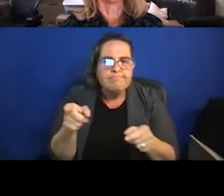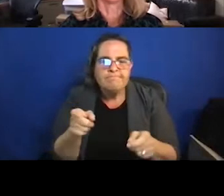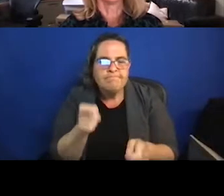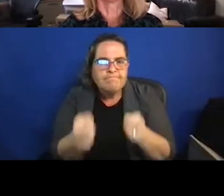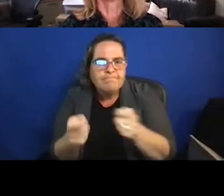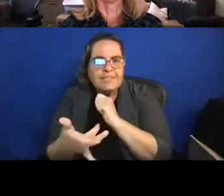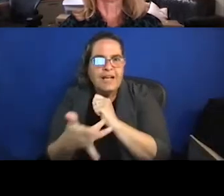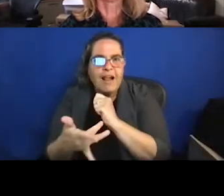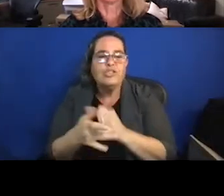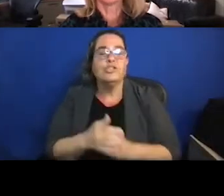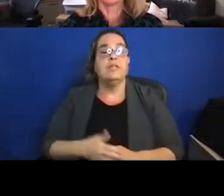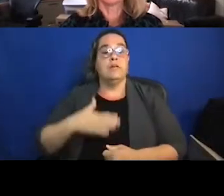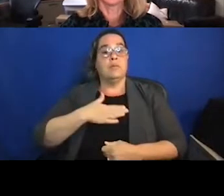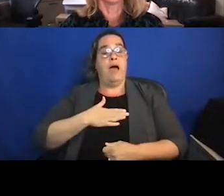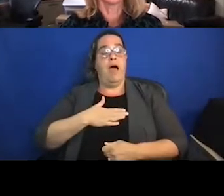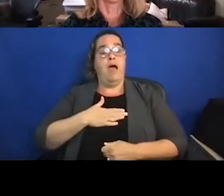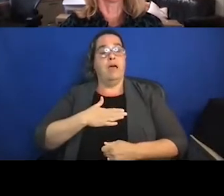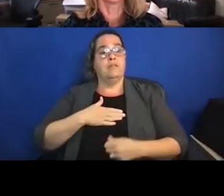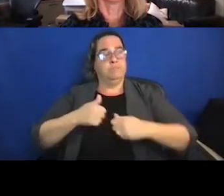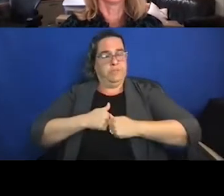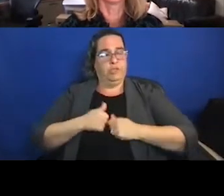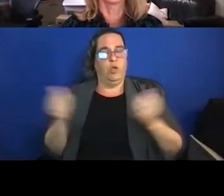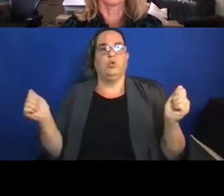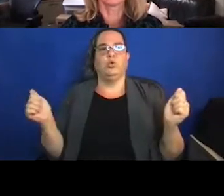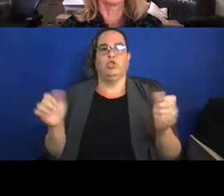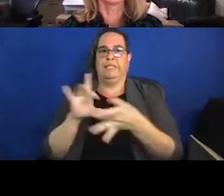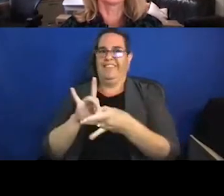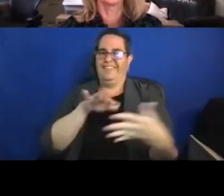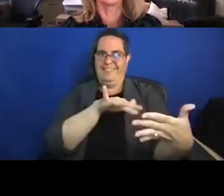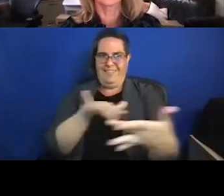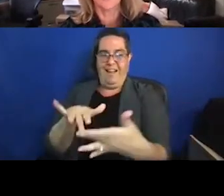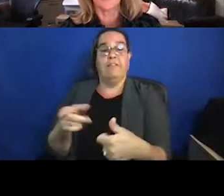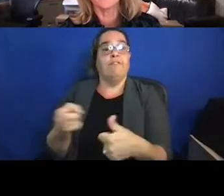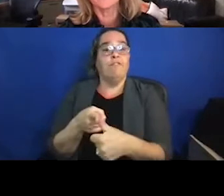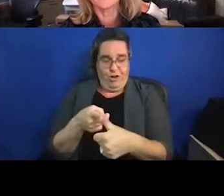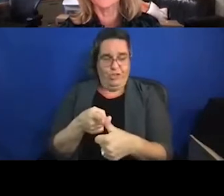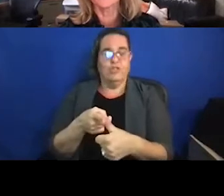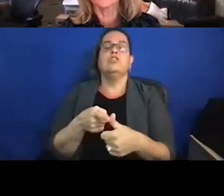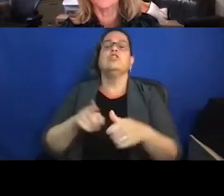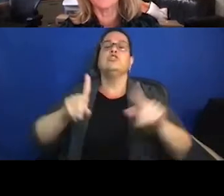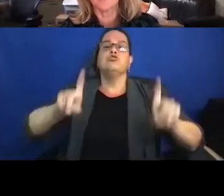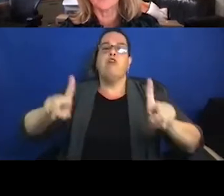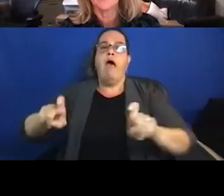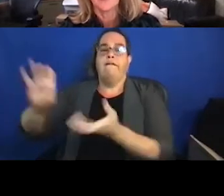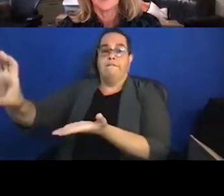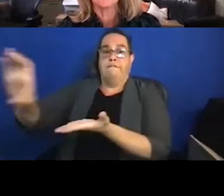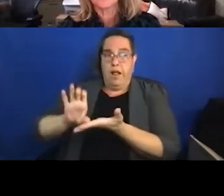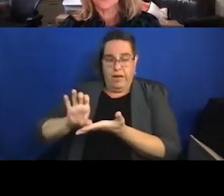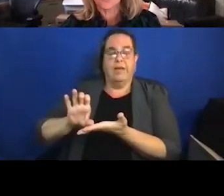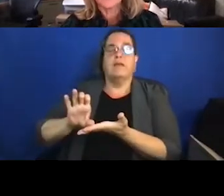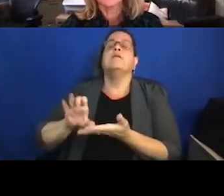So this in the disclosures, the first order of business is the trial funding. This was funded by